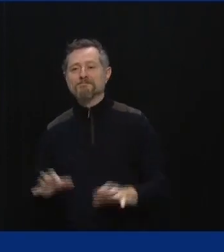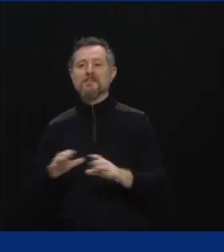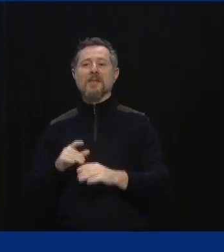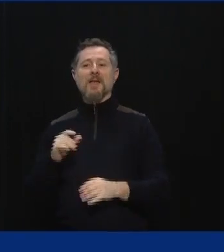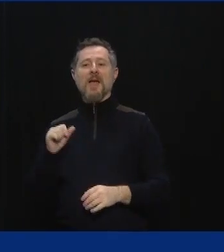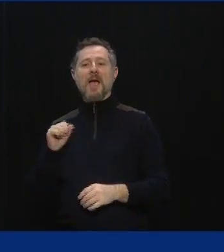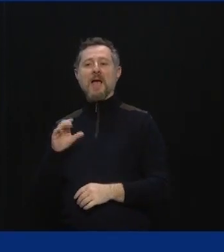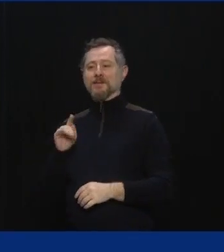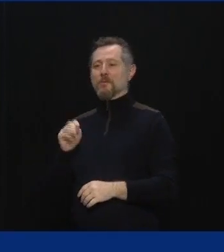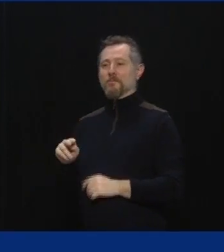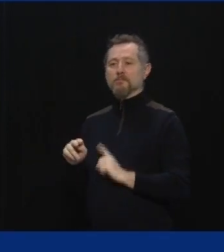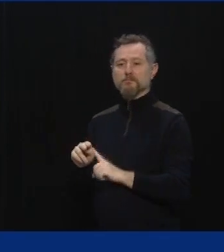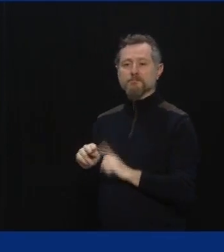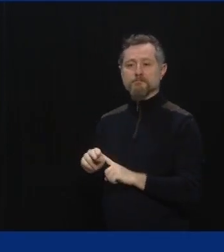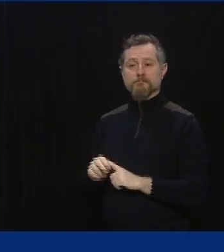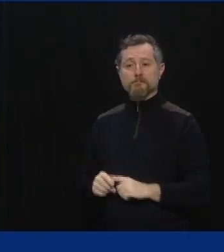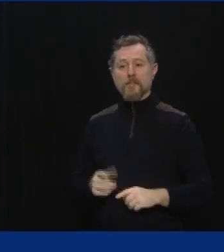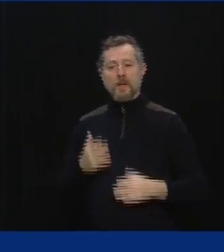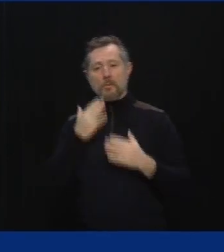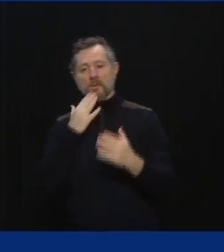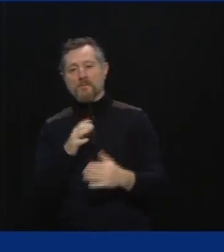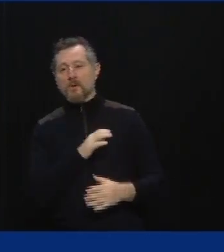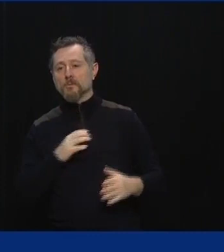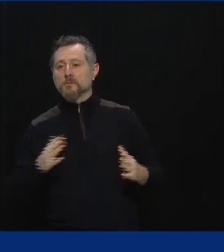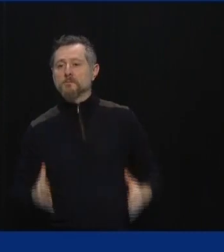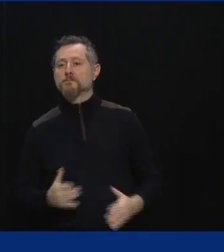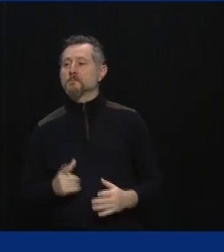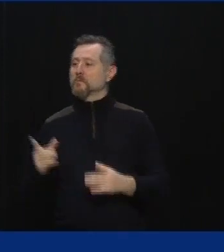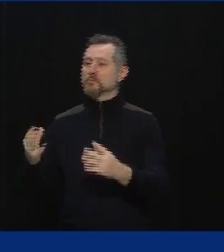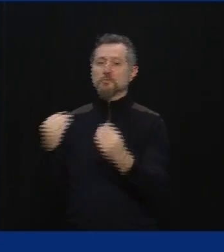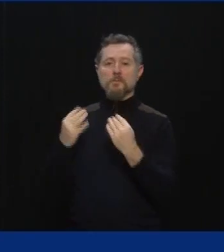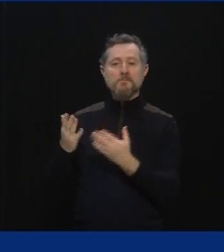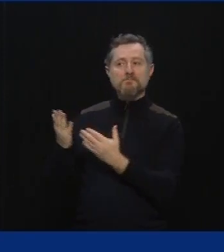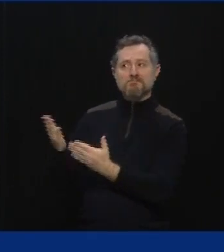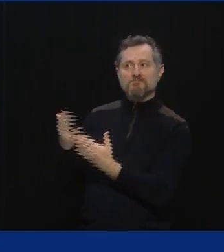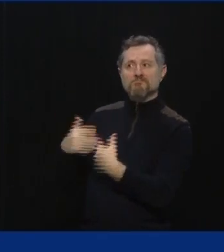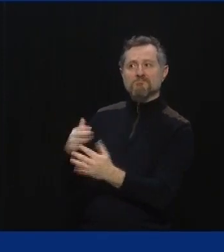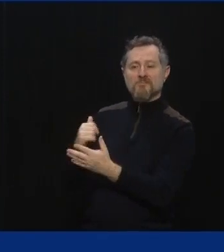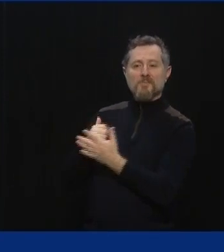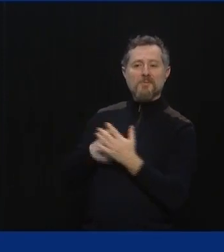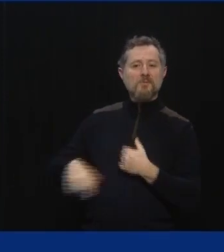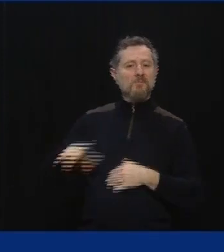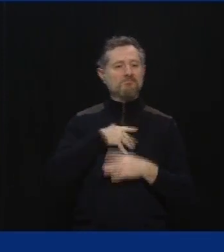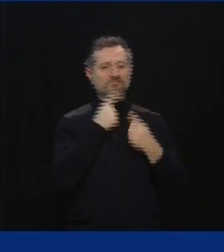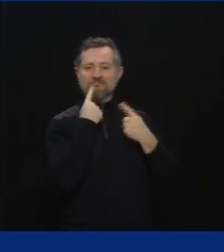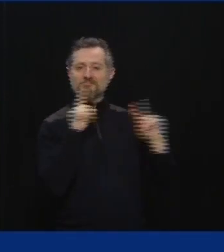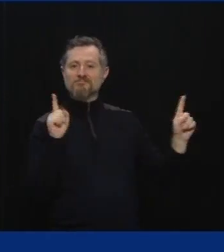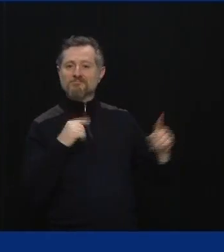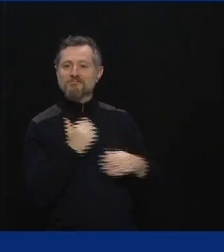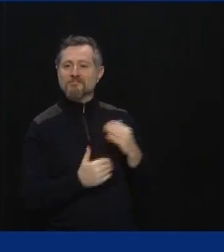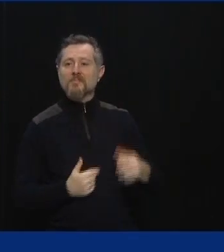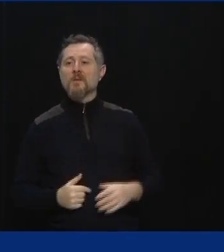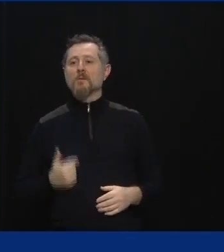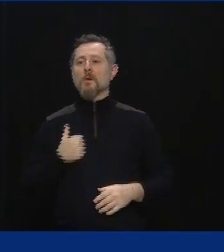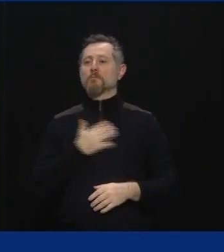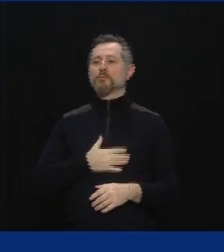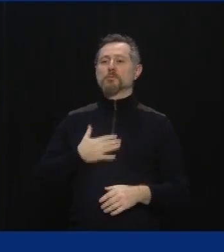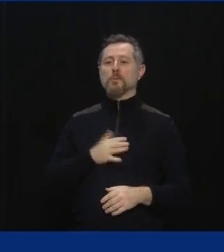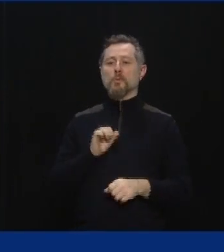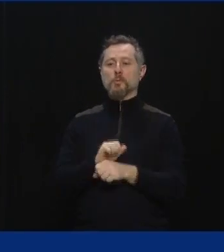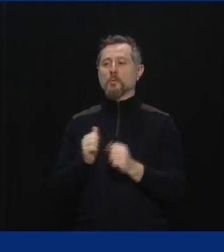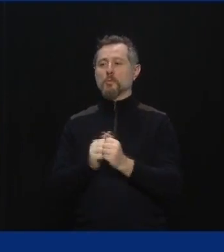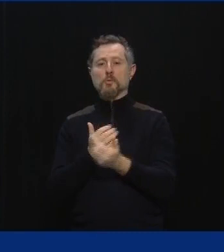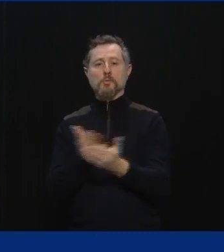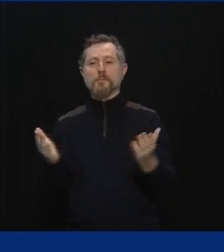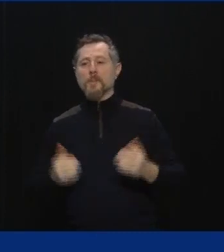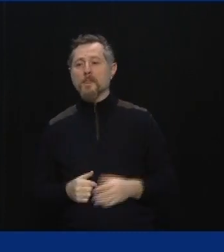you, Congressman, for being a mentor, for helping see this project through. It was a pleasure to work with you on this, starting as a council